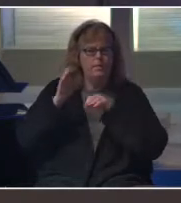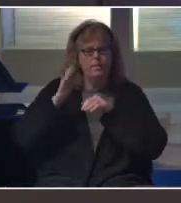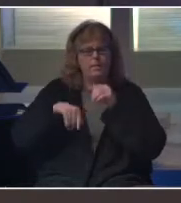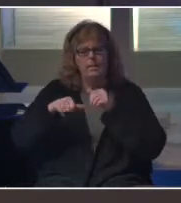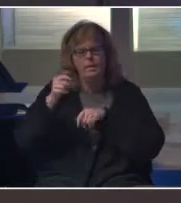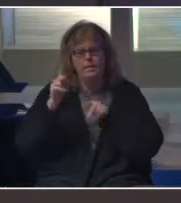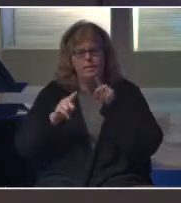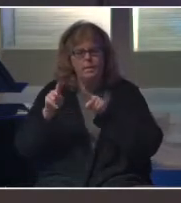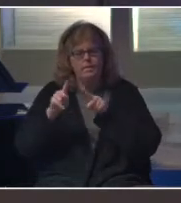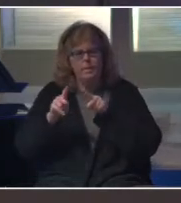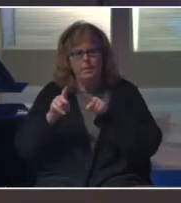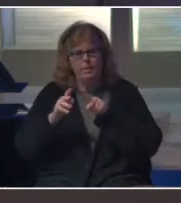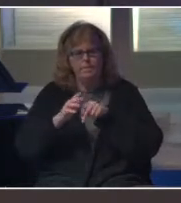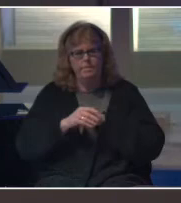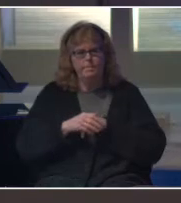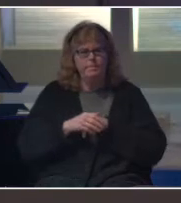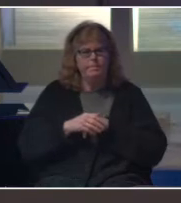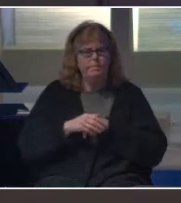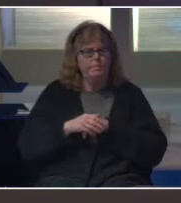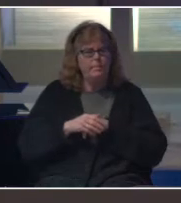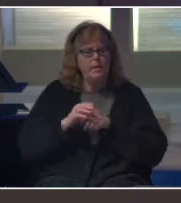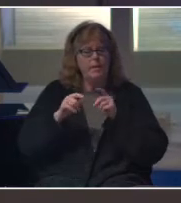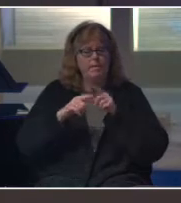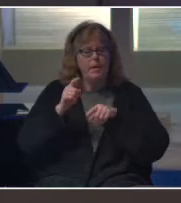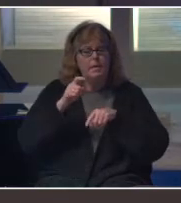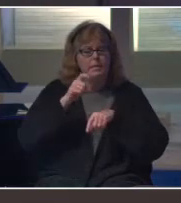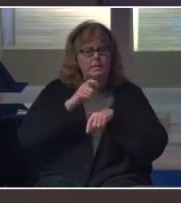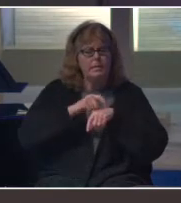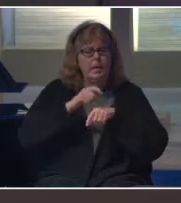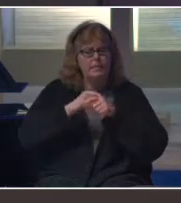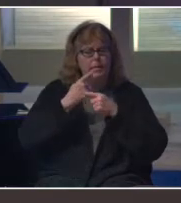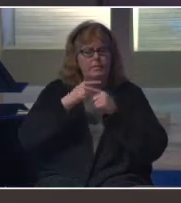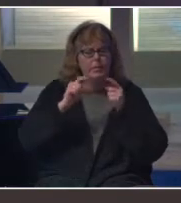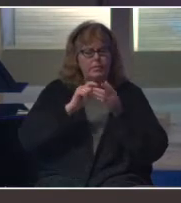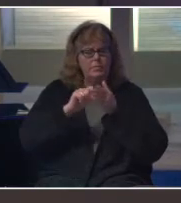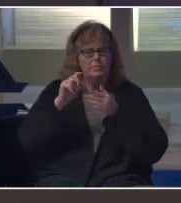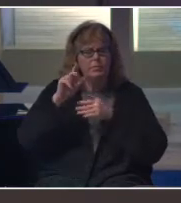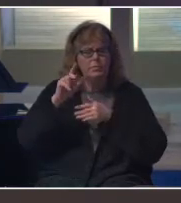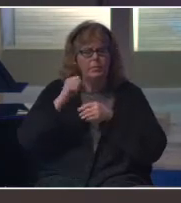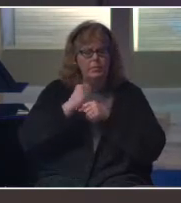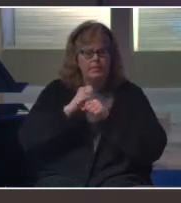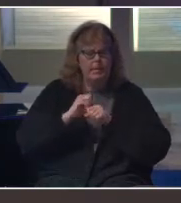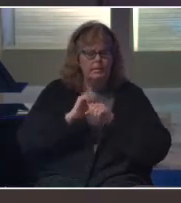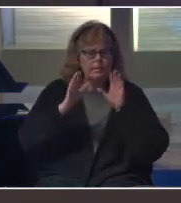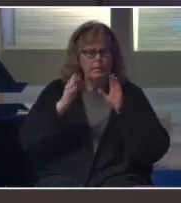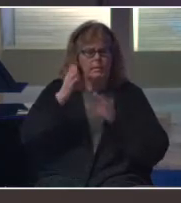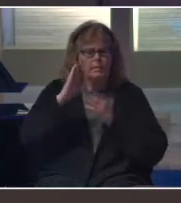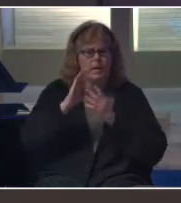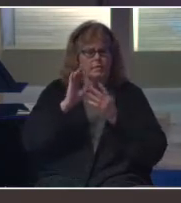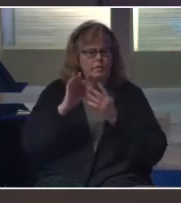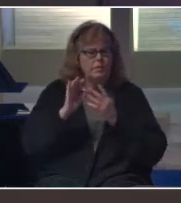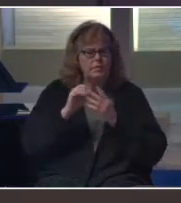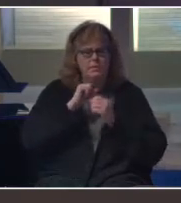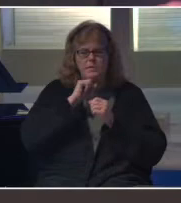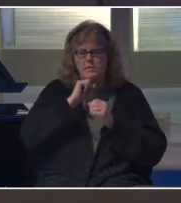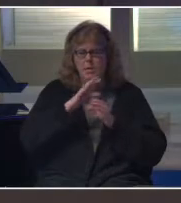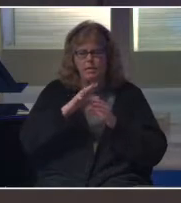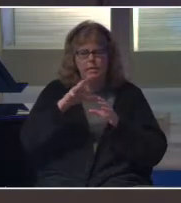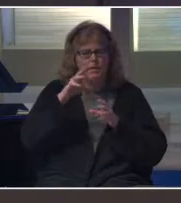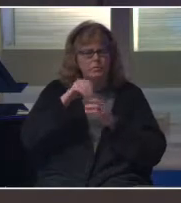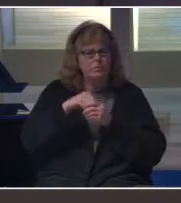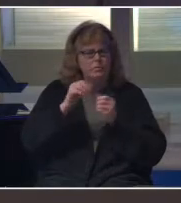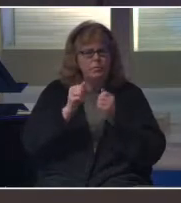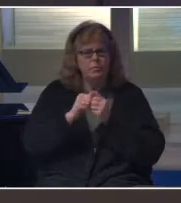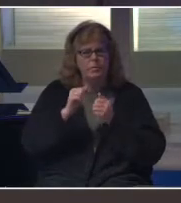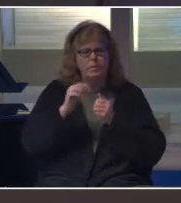other people. But the timing of the announcement in verse 23 makes clear that God's choices has nothing to do with the